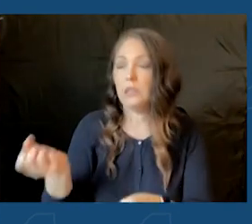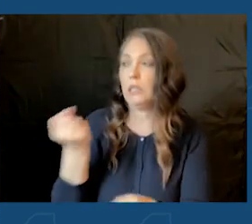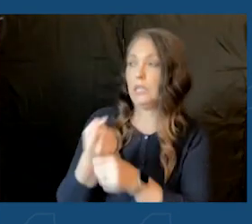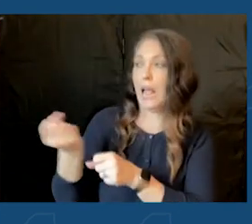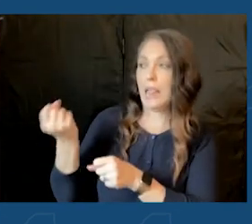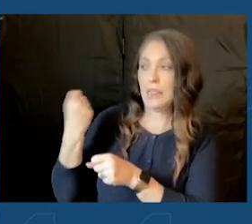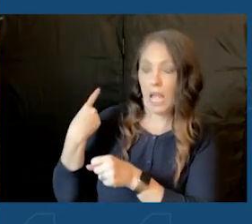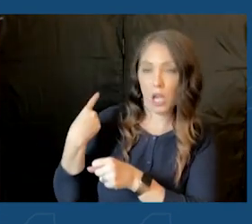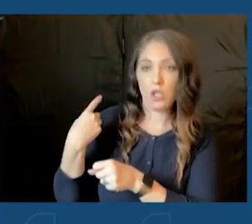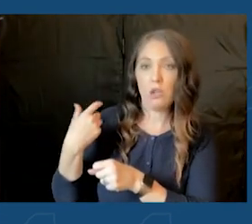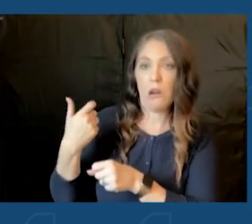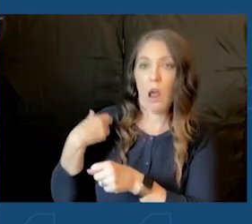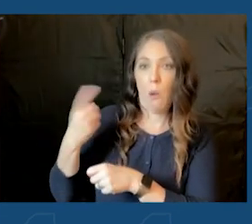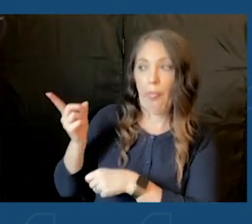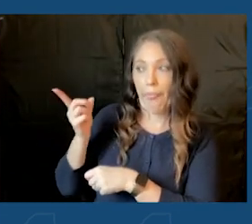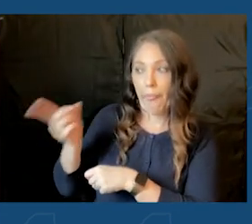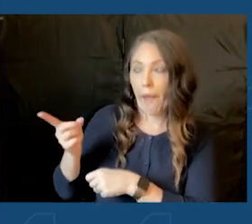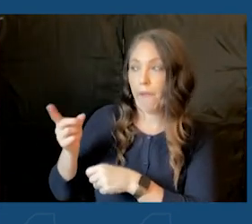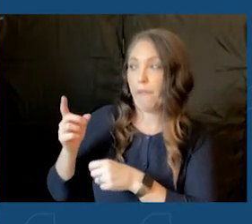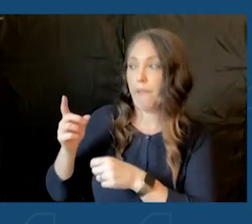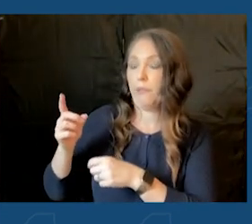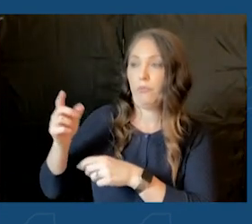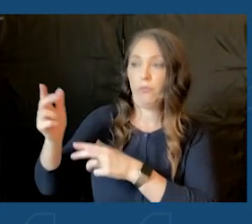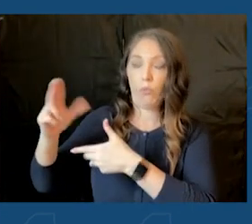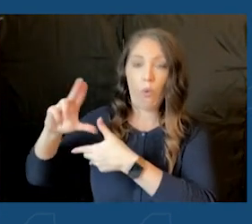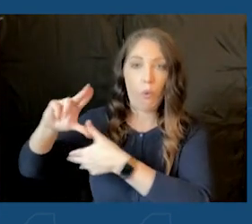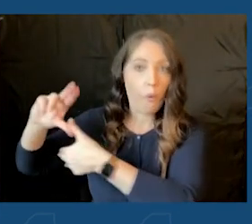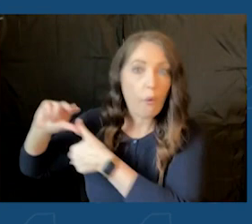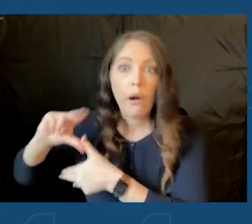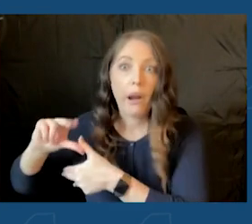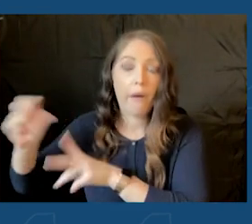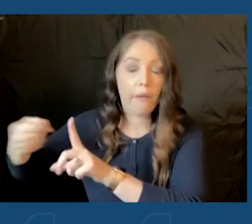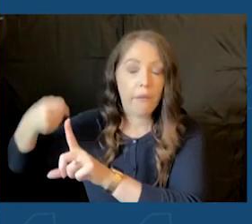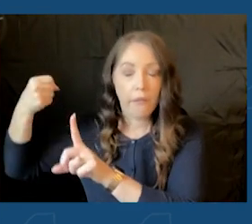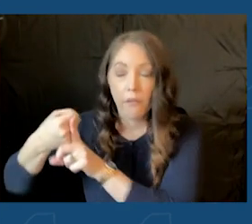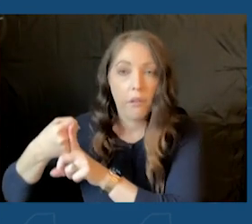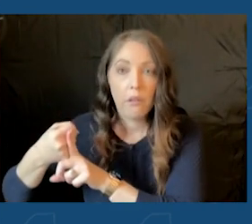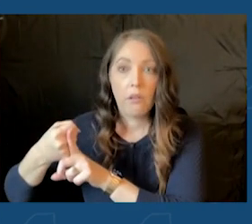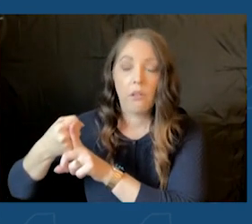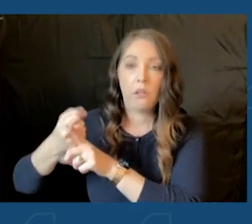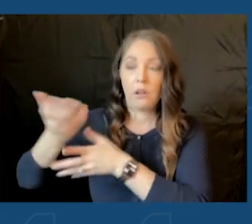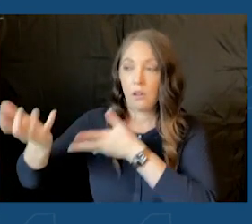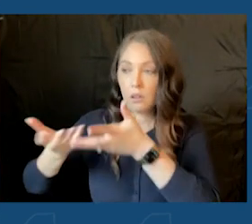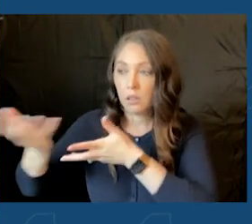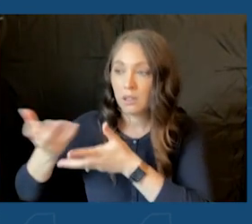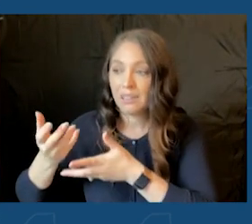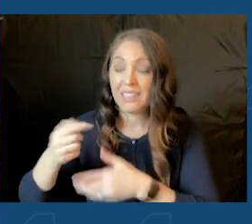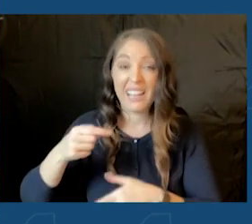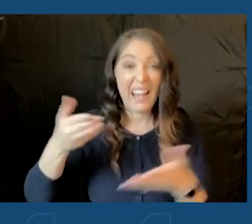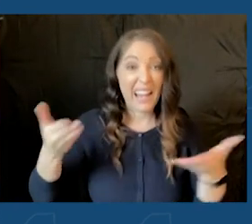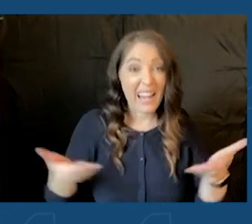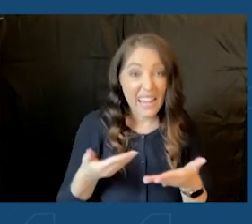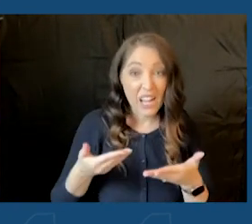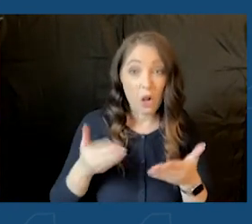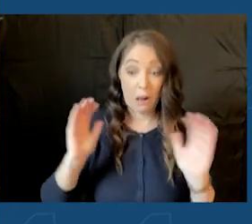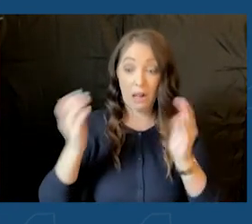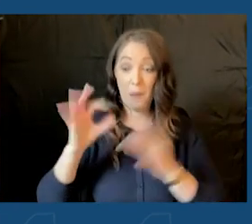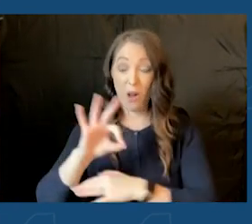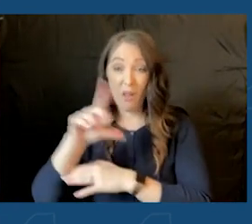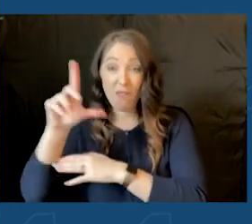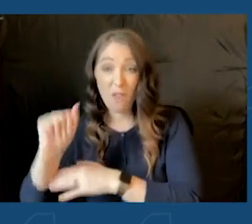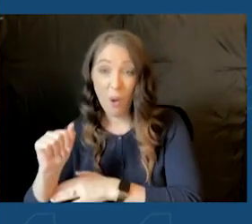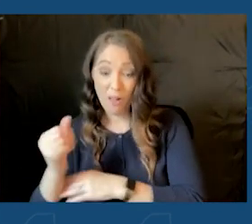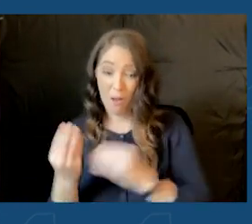from here battling the effects of a hurricane. We had more hurricanes here than Florida did last year. That's what we're dealing with